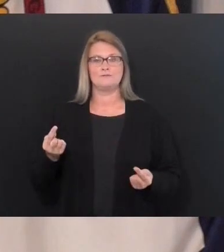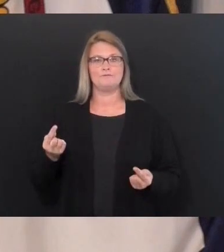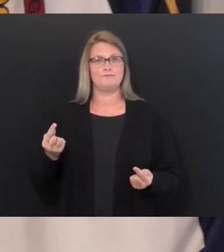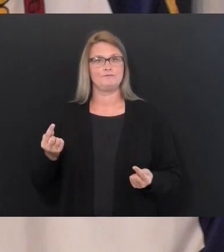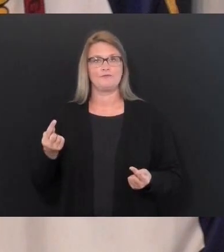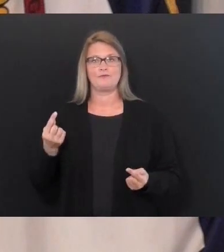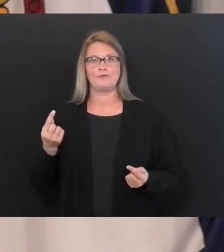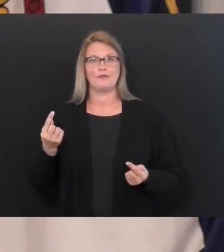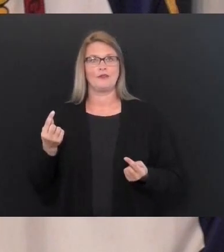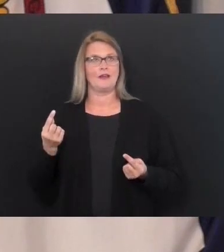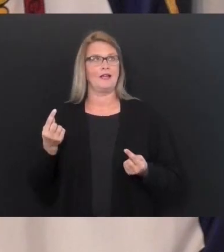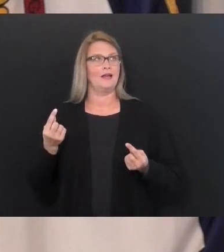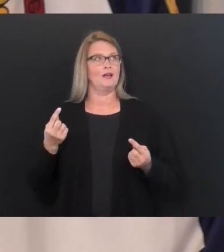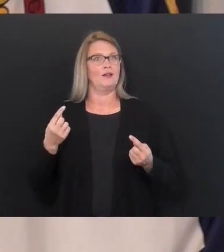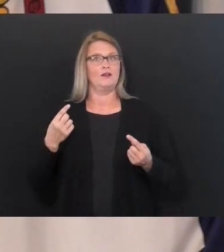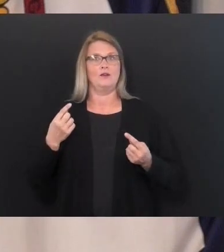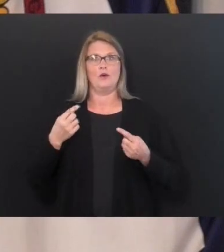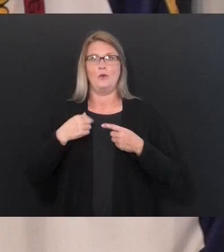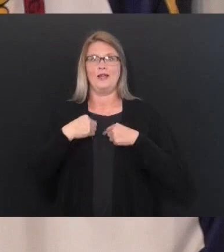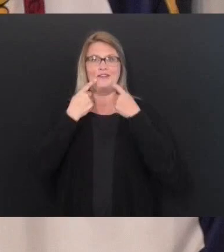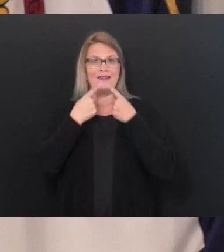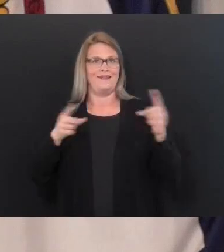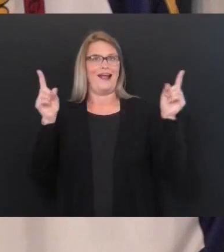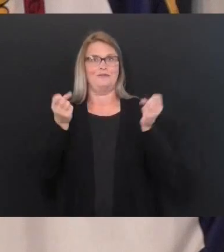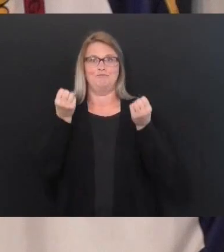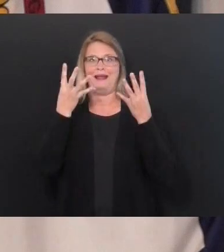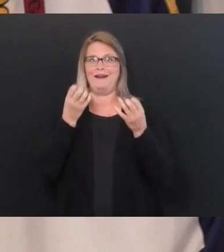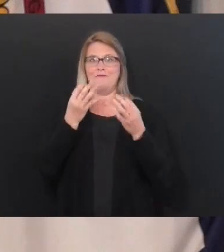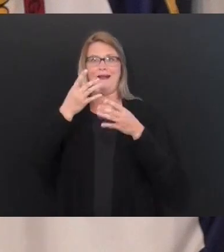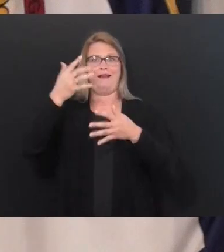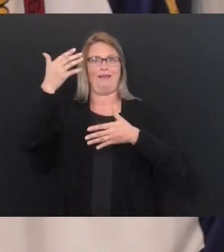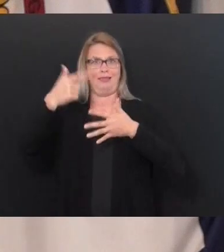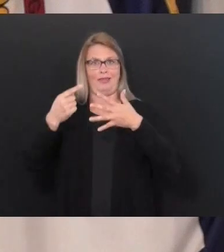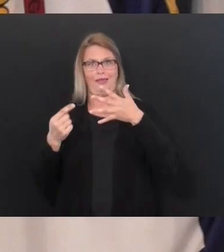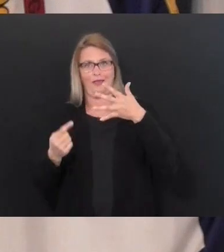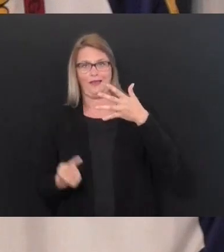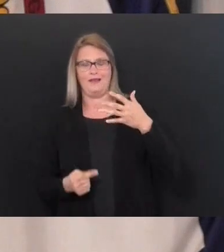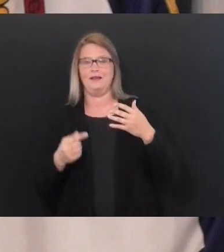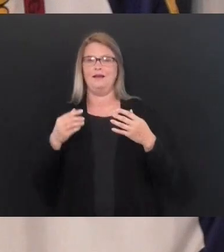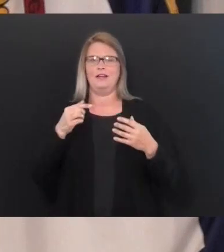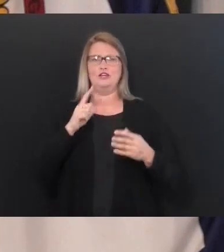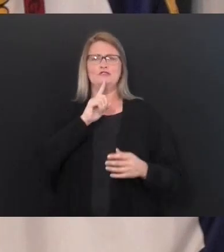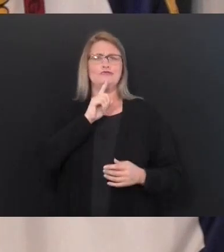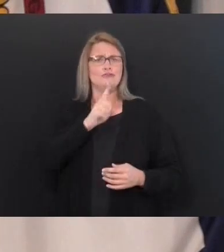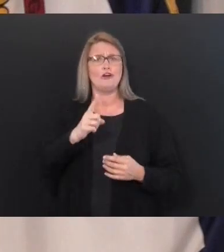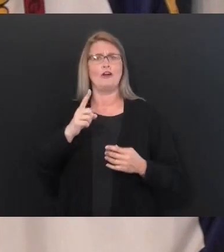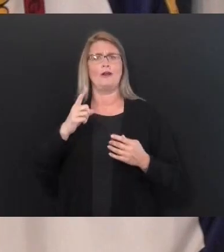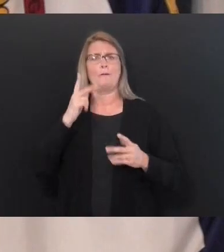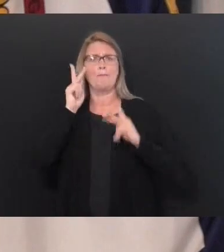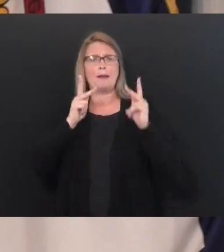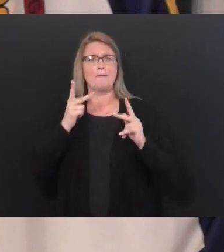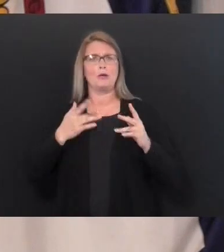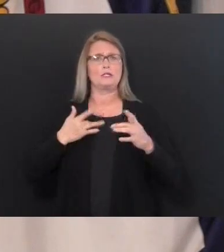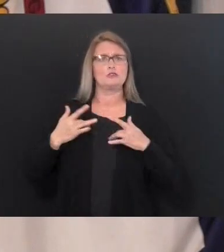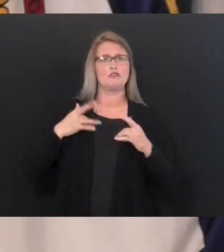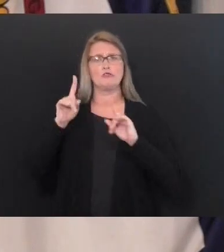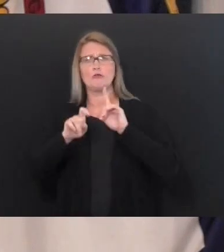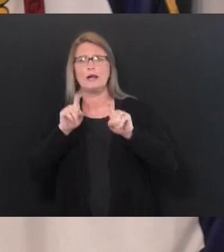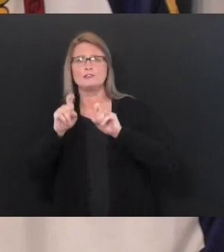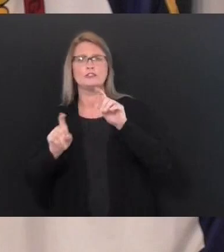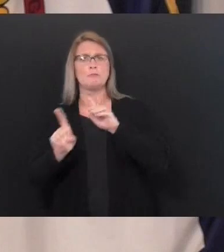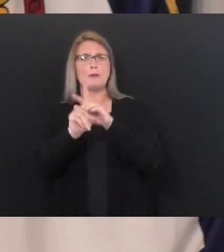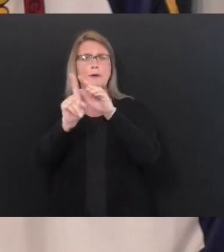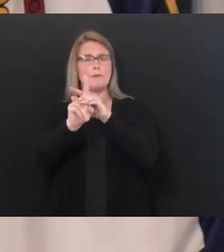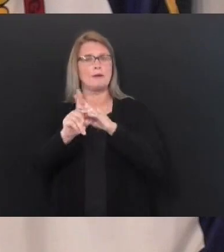out, all kinds of things. And I'm sure we're going to get questions and everything about different things as they come up.